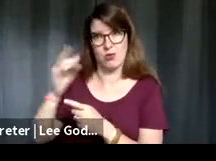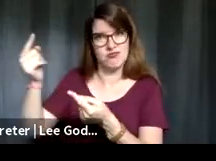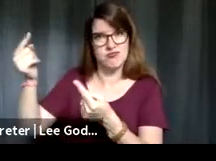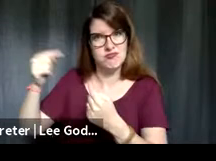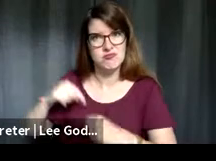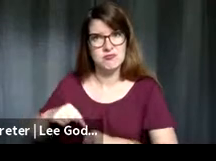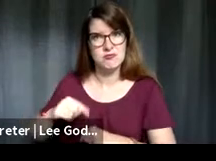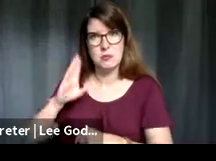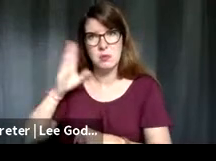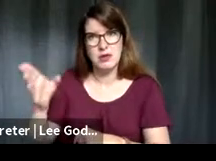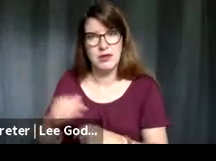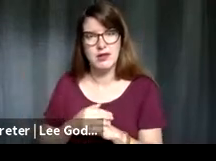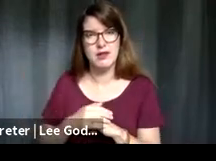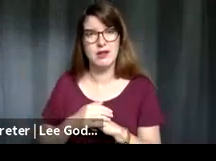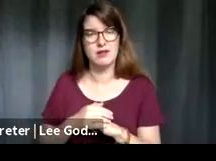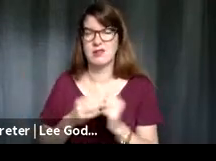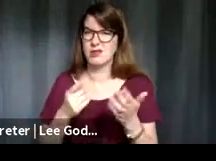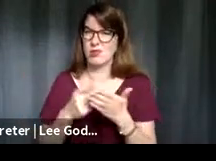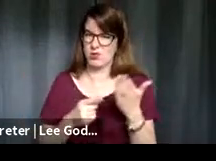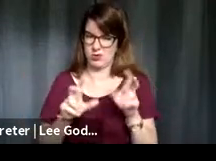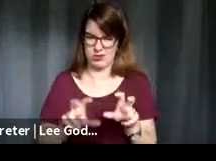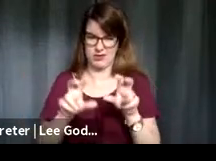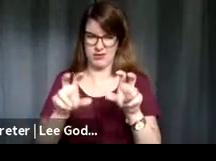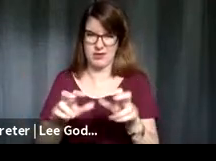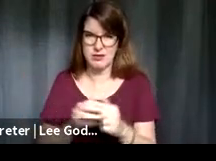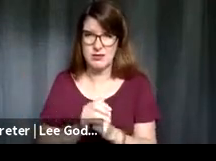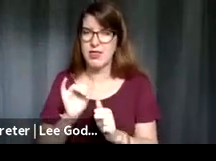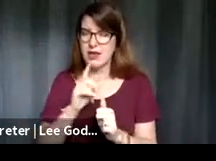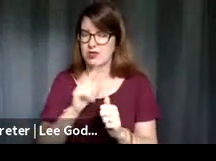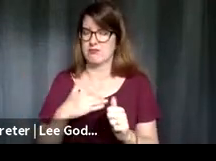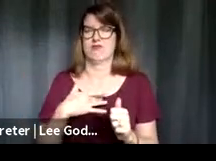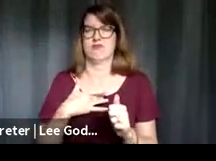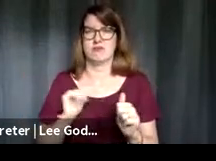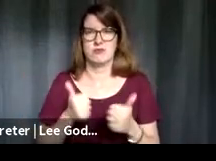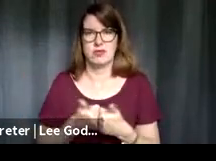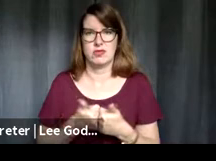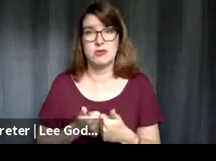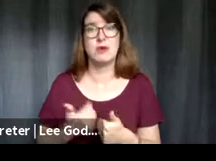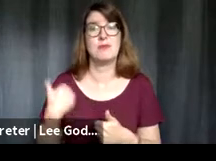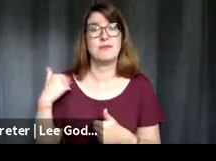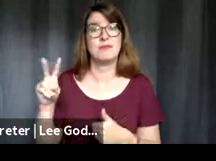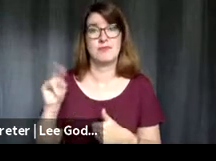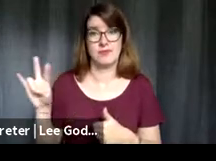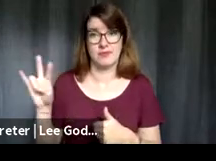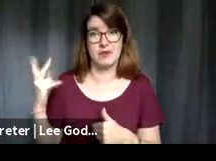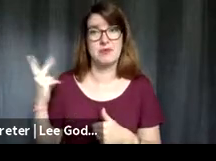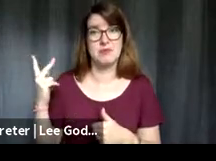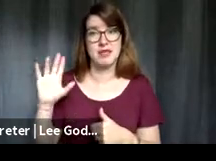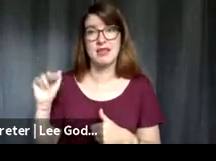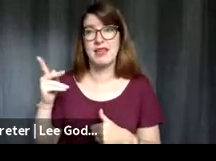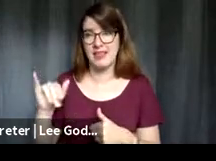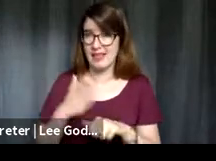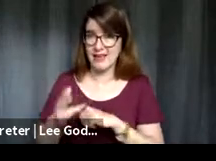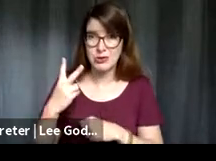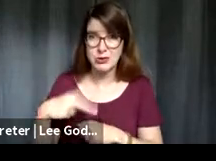And so what are you investing in? So this really challenged me. So in 2007, Kathy and I finally sat down after